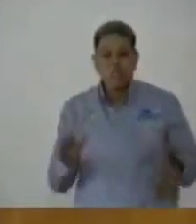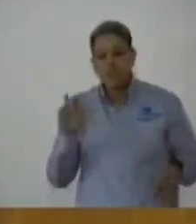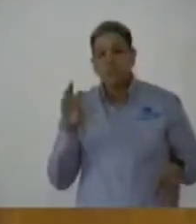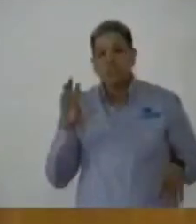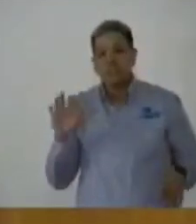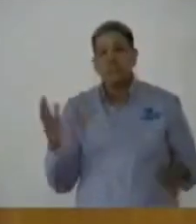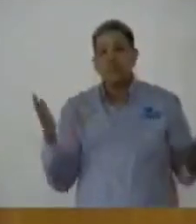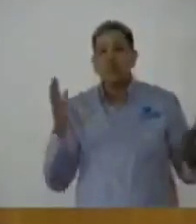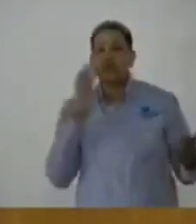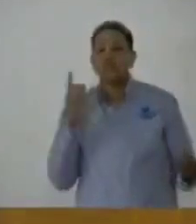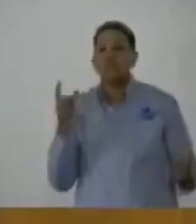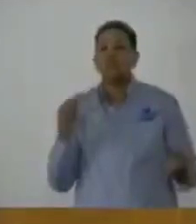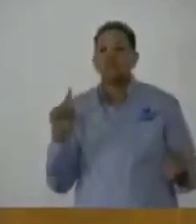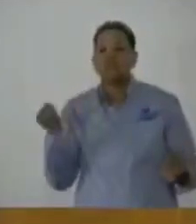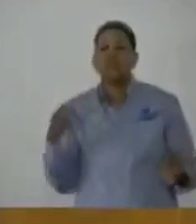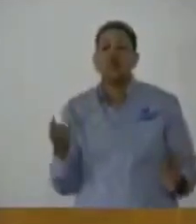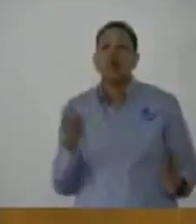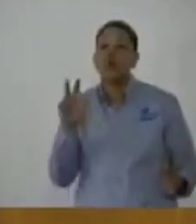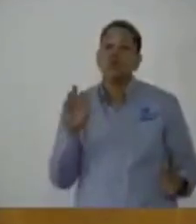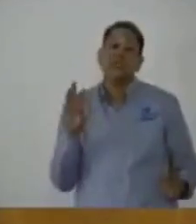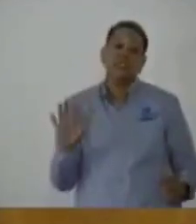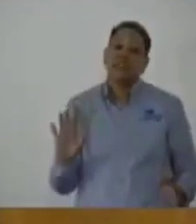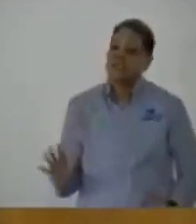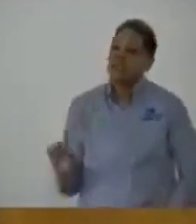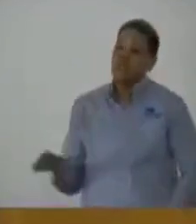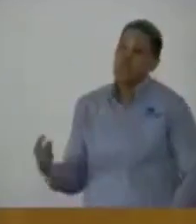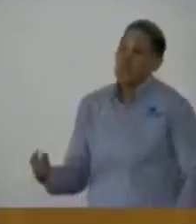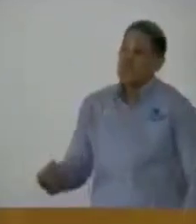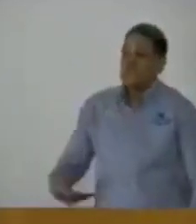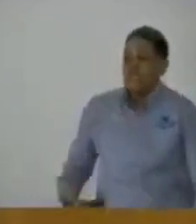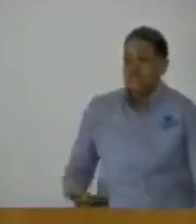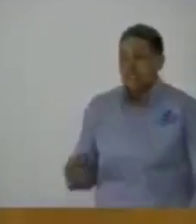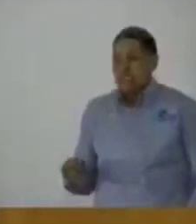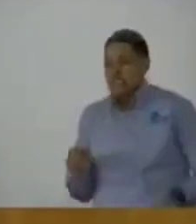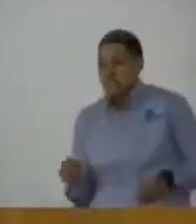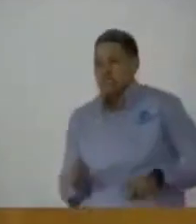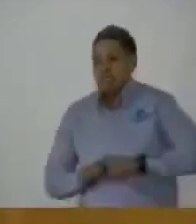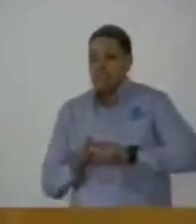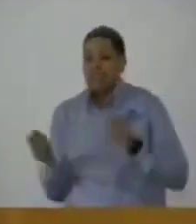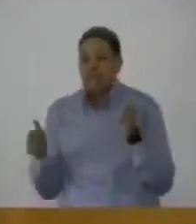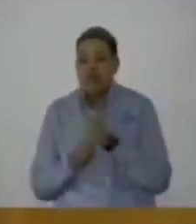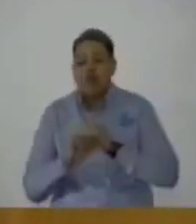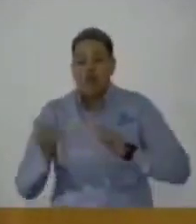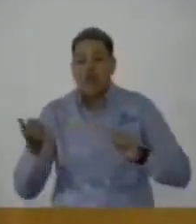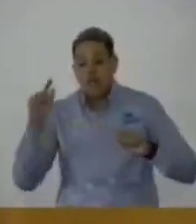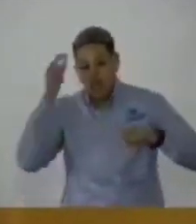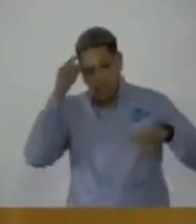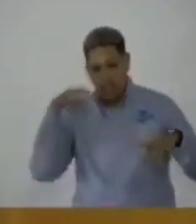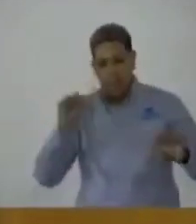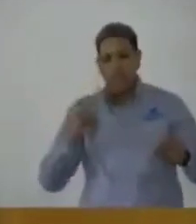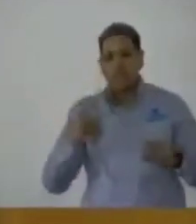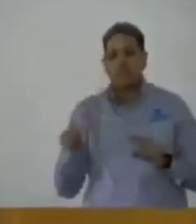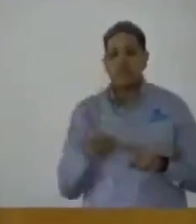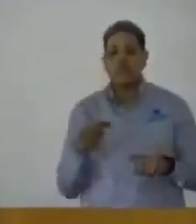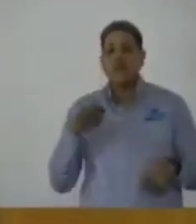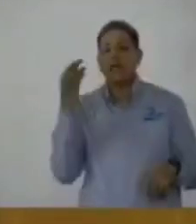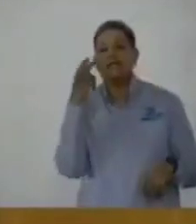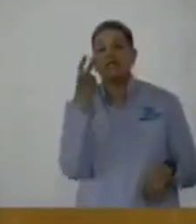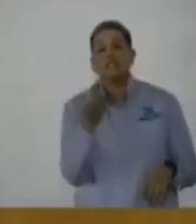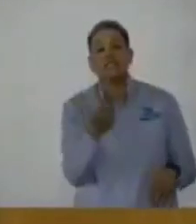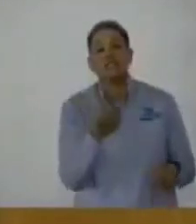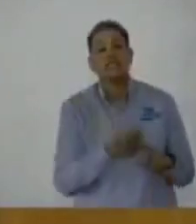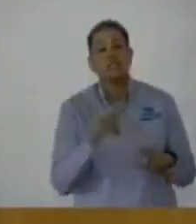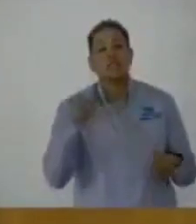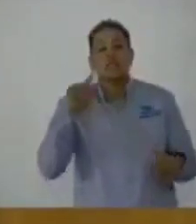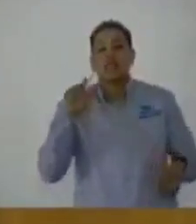or what they're going to do. That's the only portion that would be different under anybody at all. So when I say